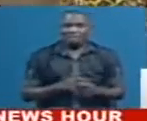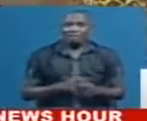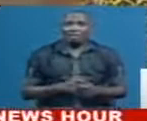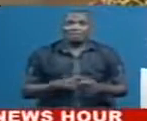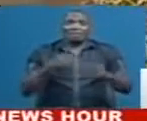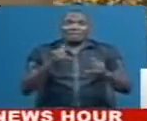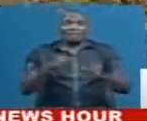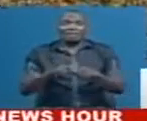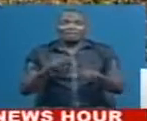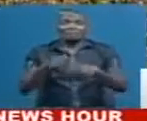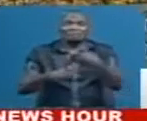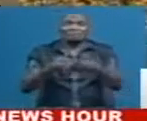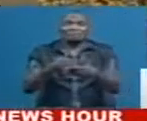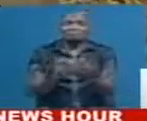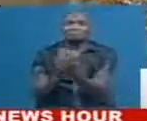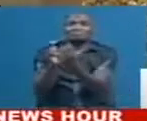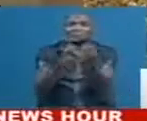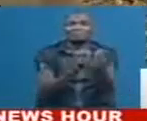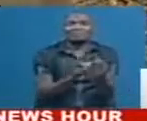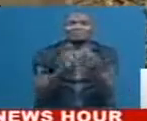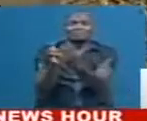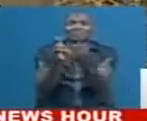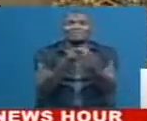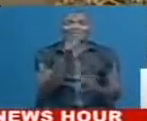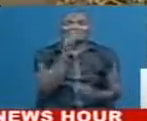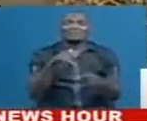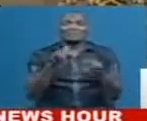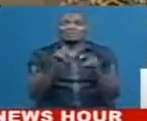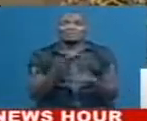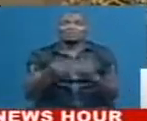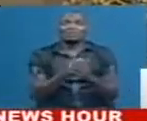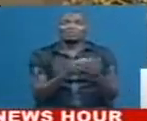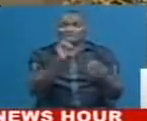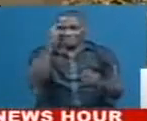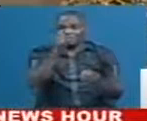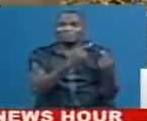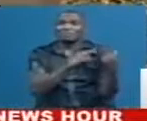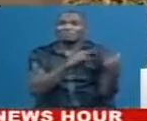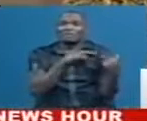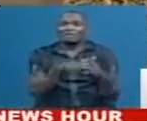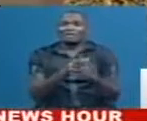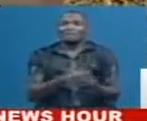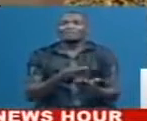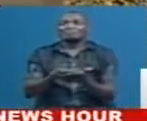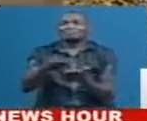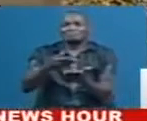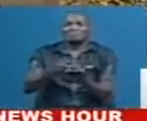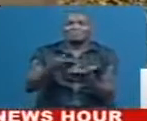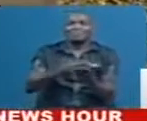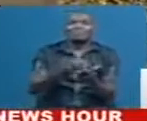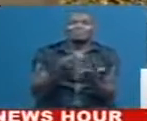Therefore, as we move to engage the private sector, it remains the responsibility of government to procure such